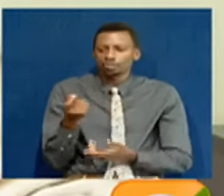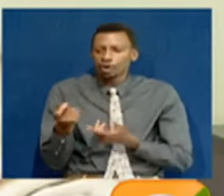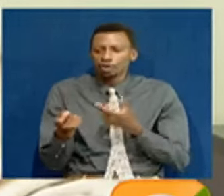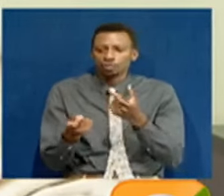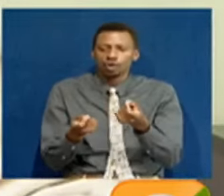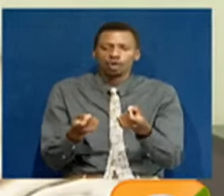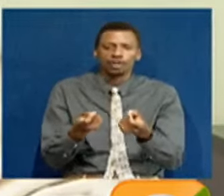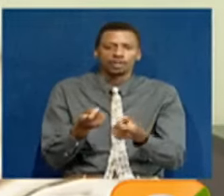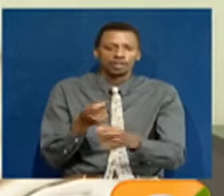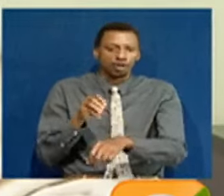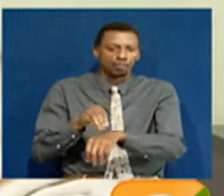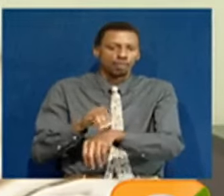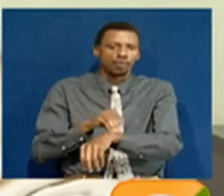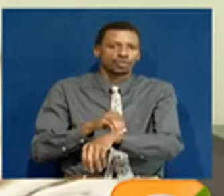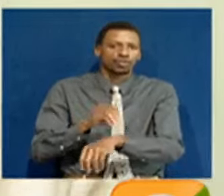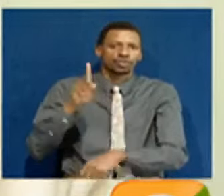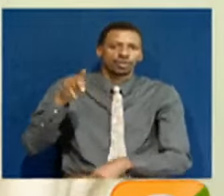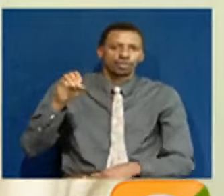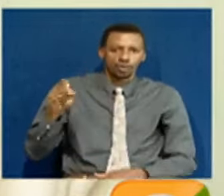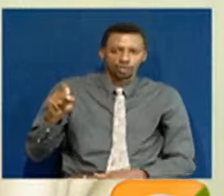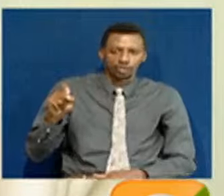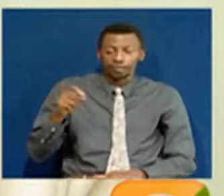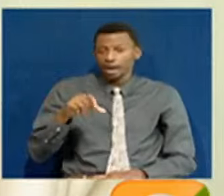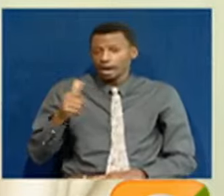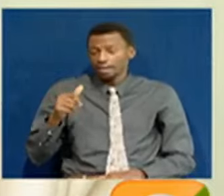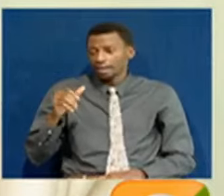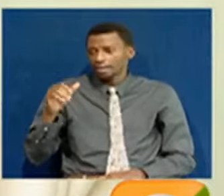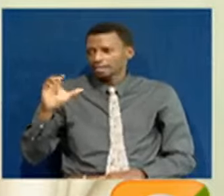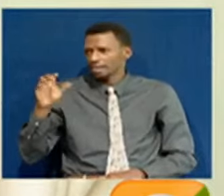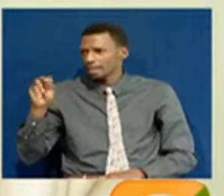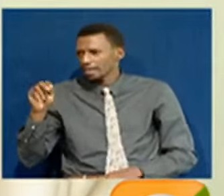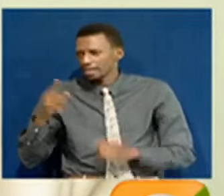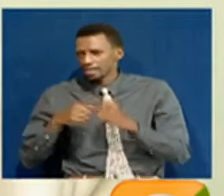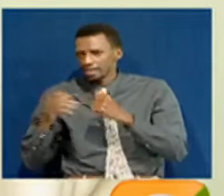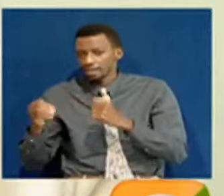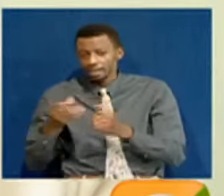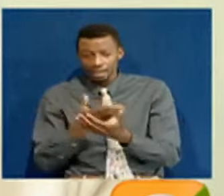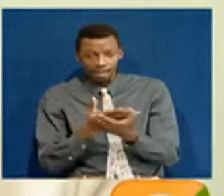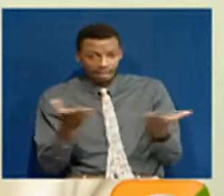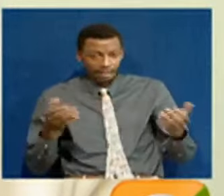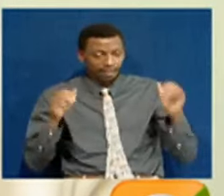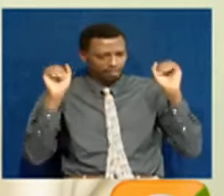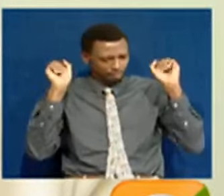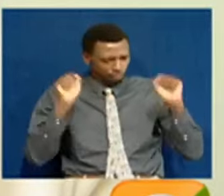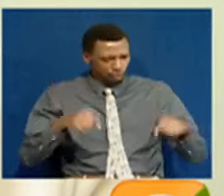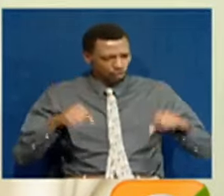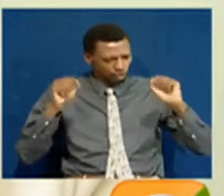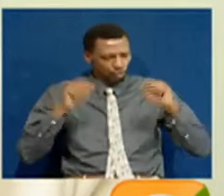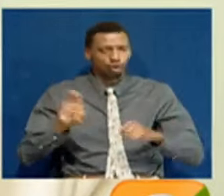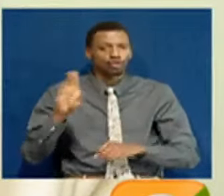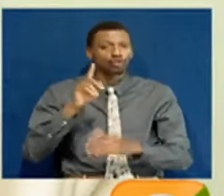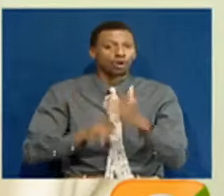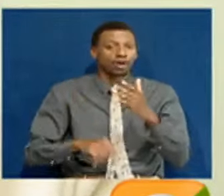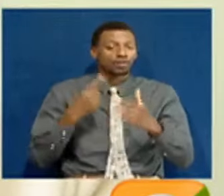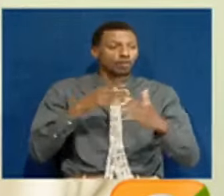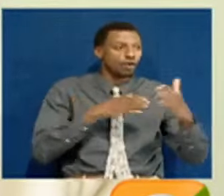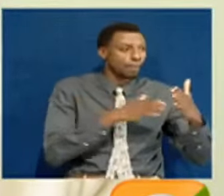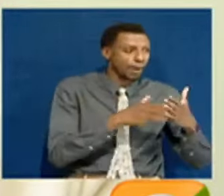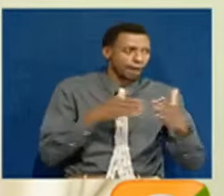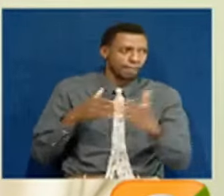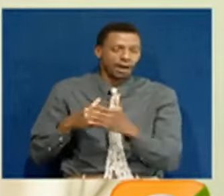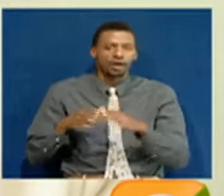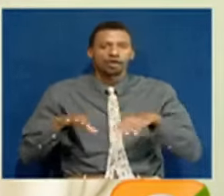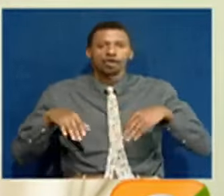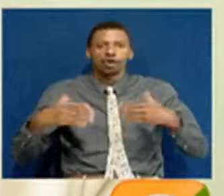one they are calling CL, I think 16. And these vaccines can actually be used as pre-exposure, meaning for prevention, or